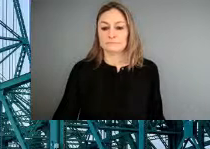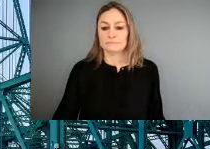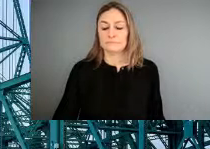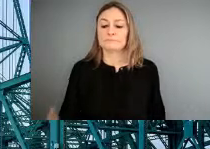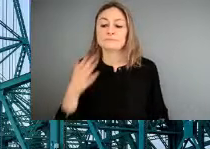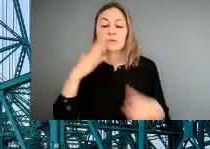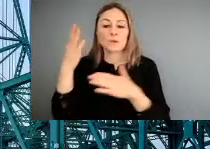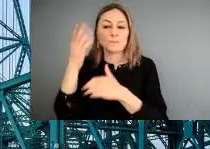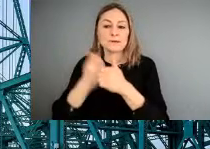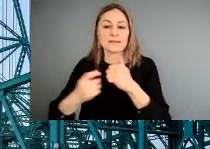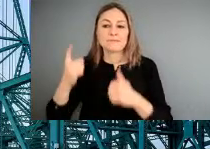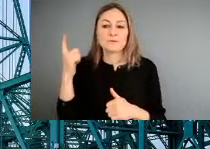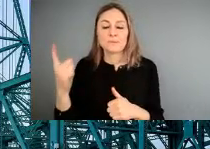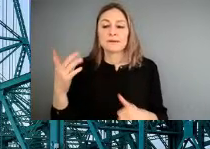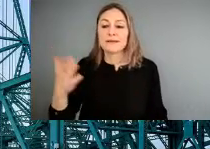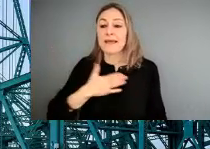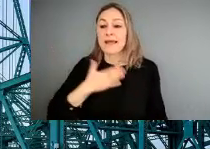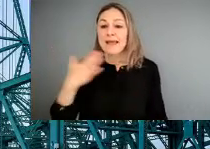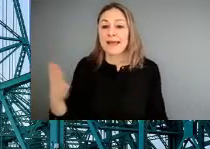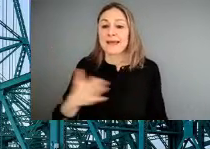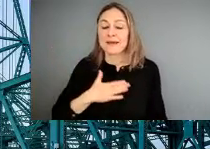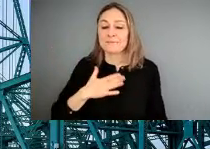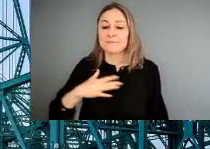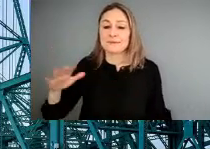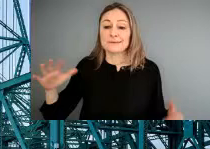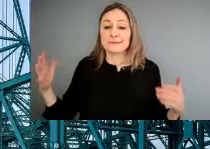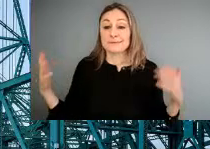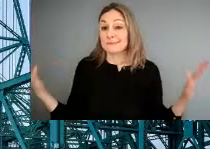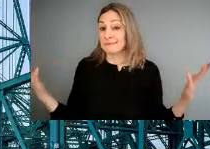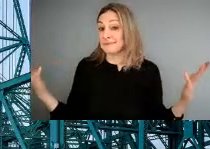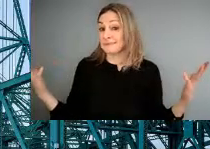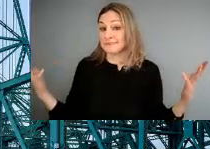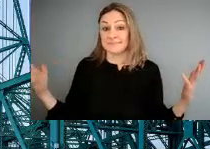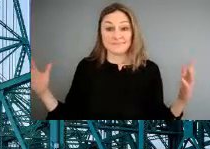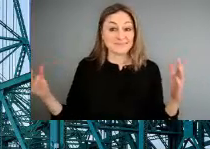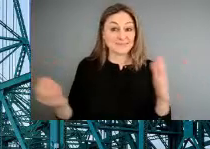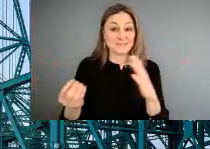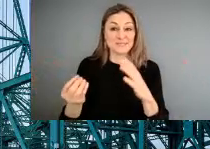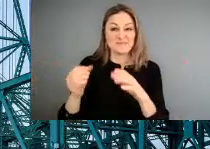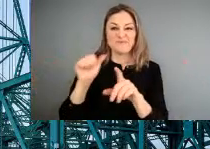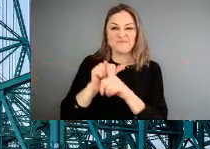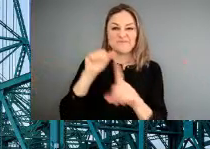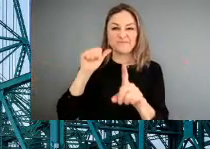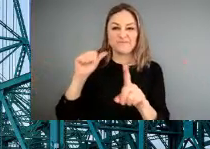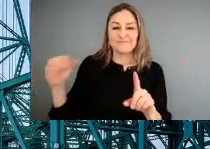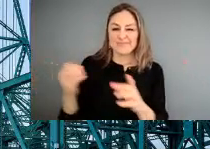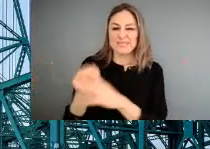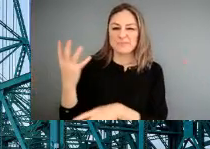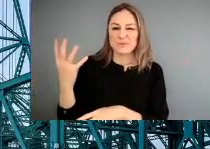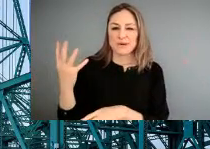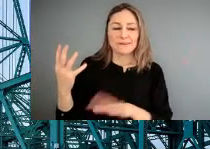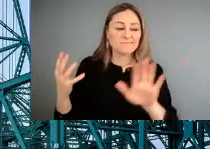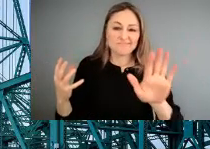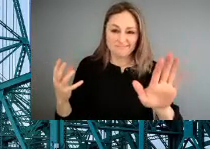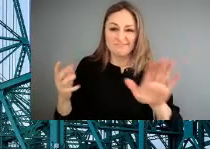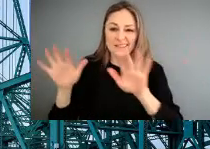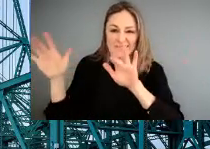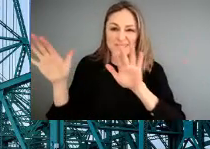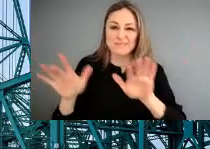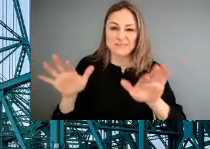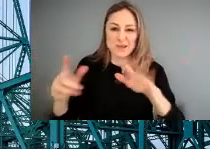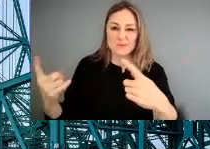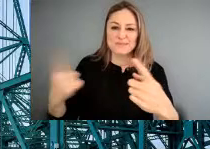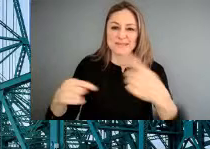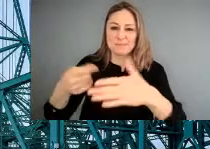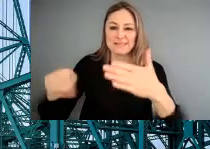morning, everyone. Happy Fool's Spring. The snow is coming next week. Don't put your